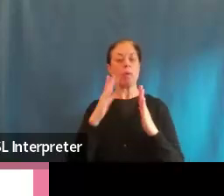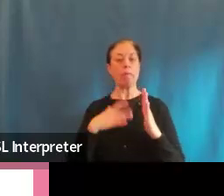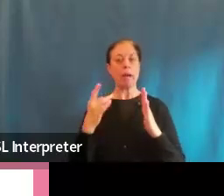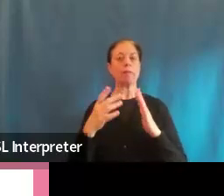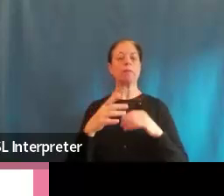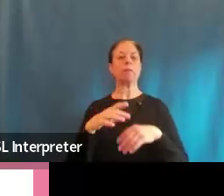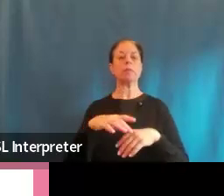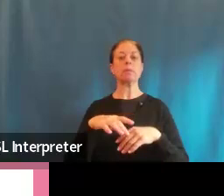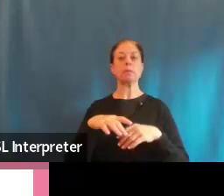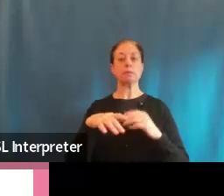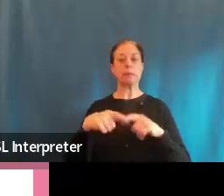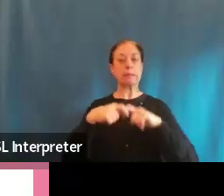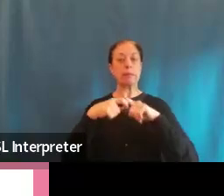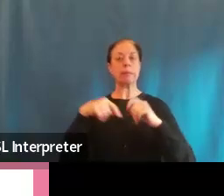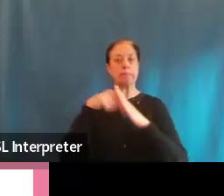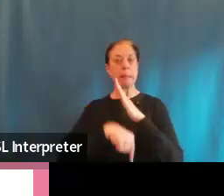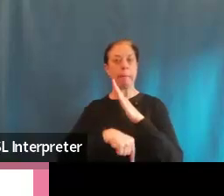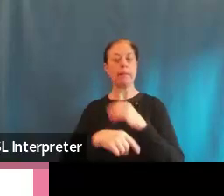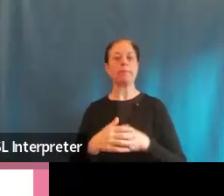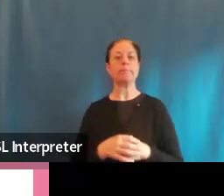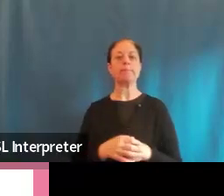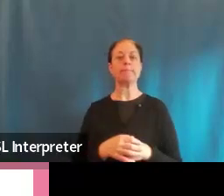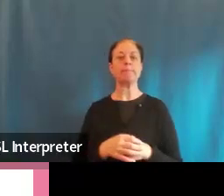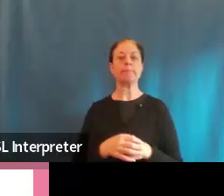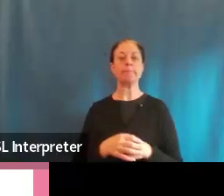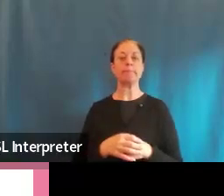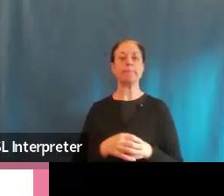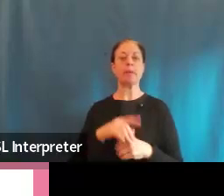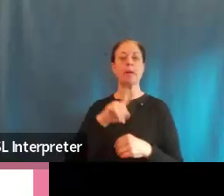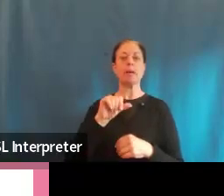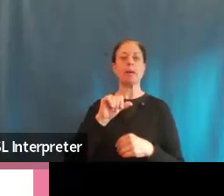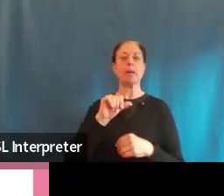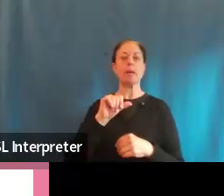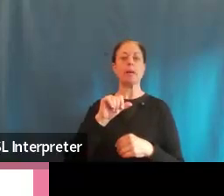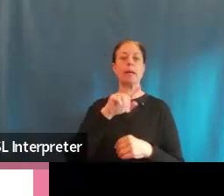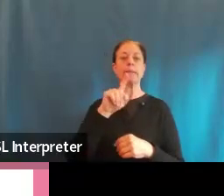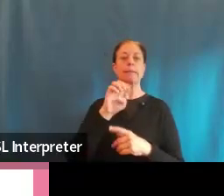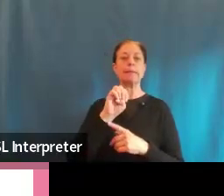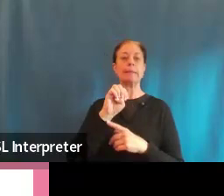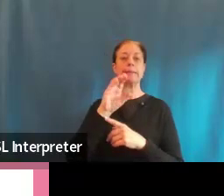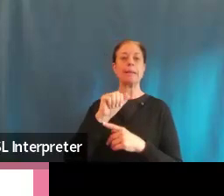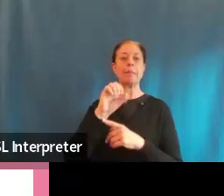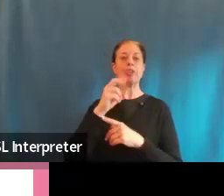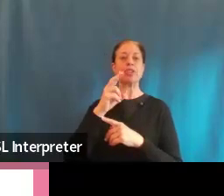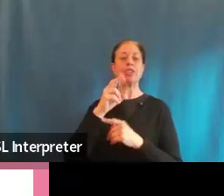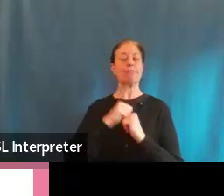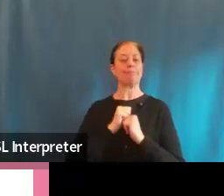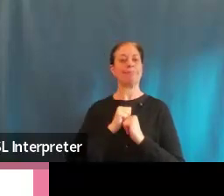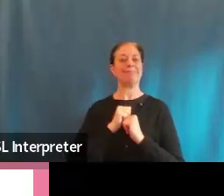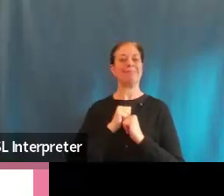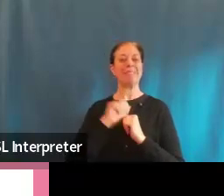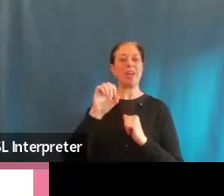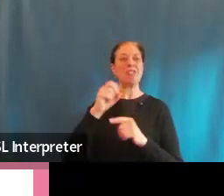emotional depth. Next slide, please. Zeba Shahnaz